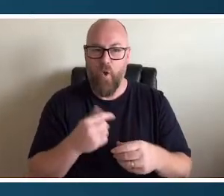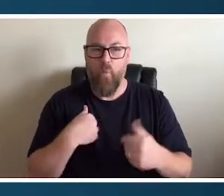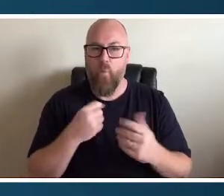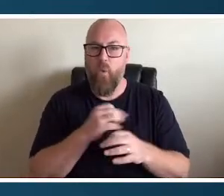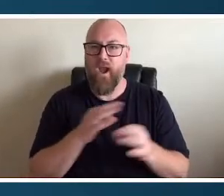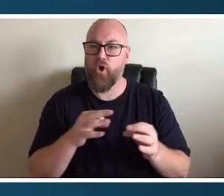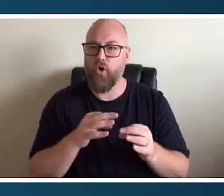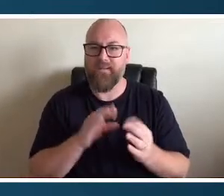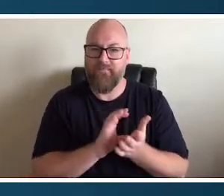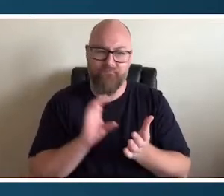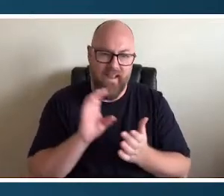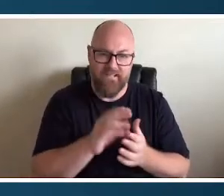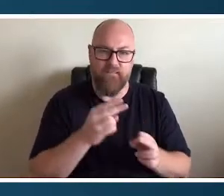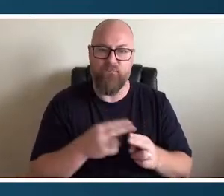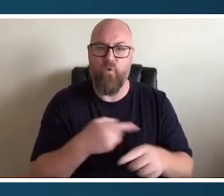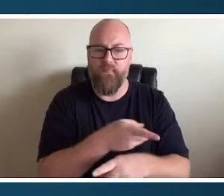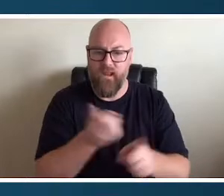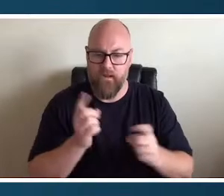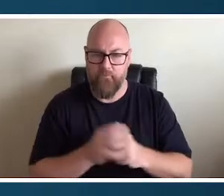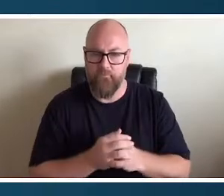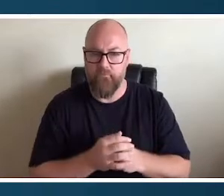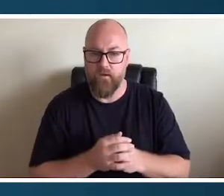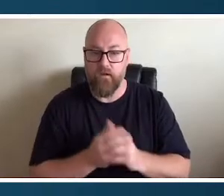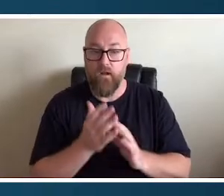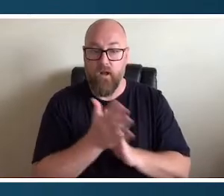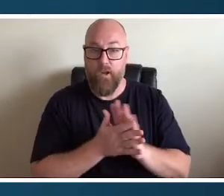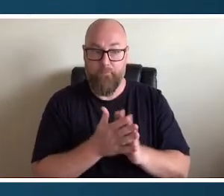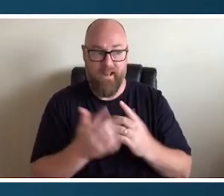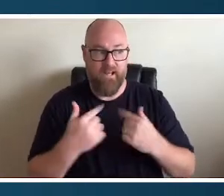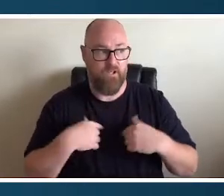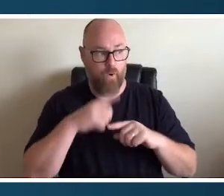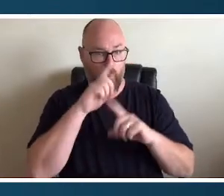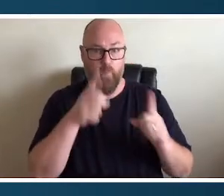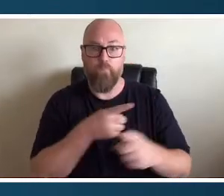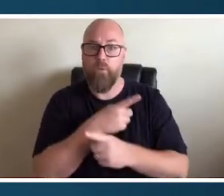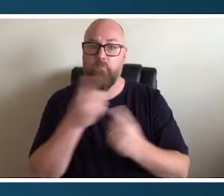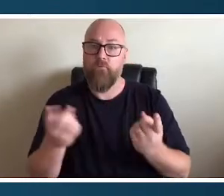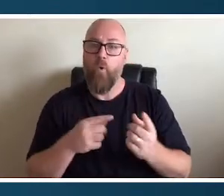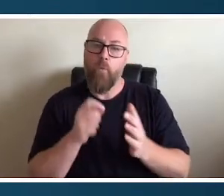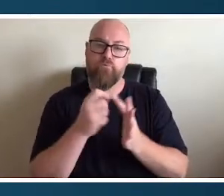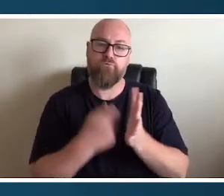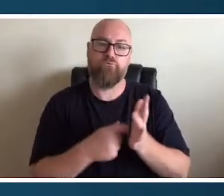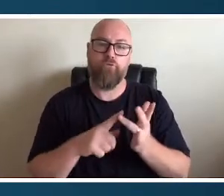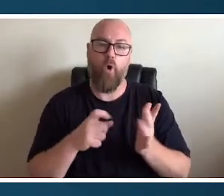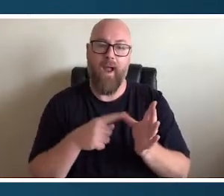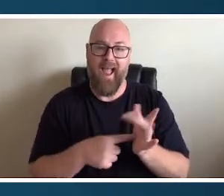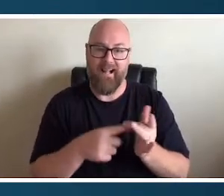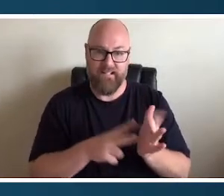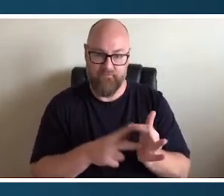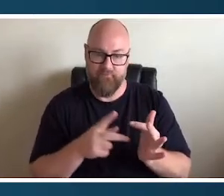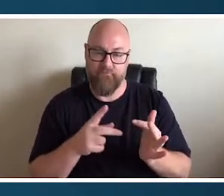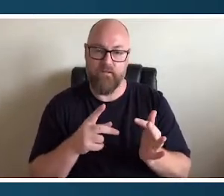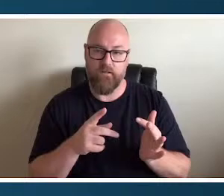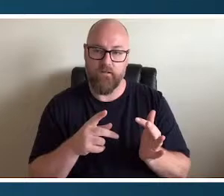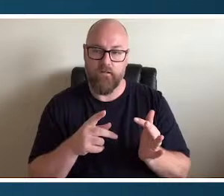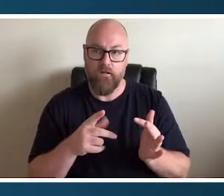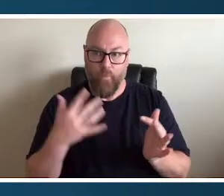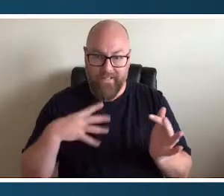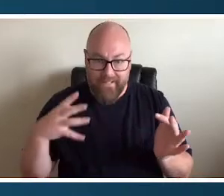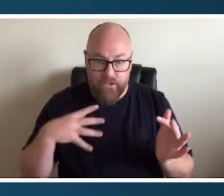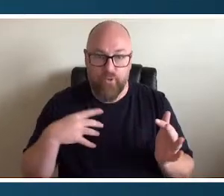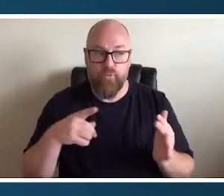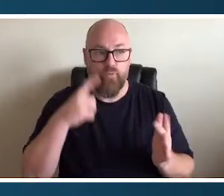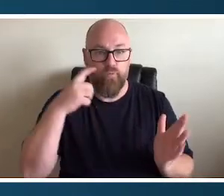areas undermines the capacity for proactive crisis mitigation. We need to recognize here that a